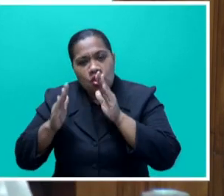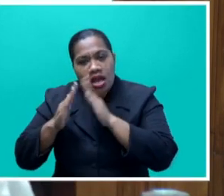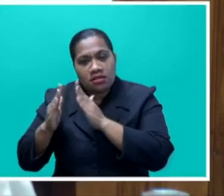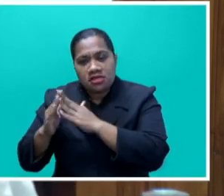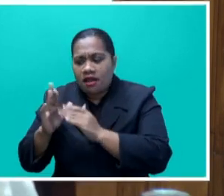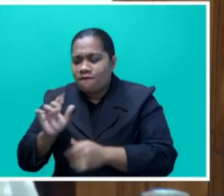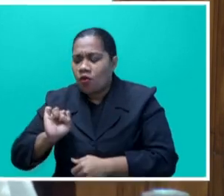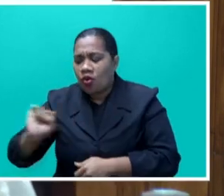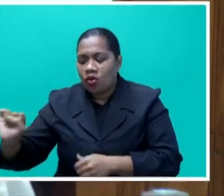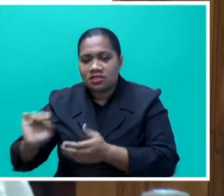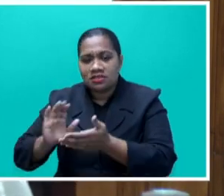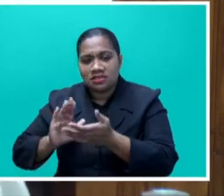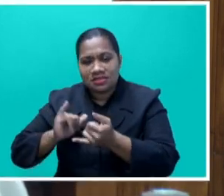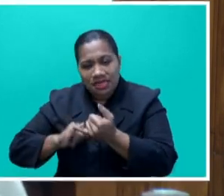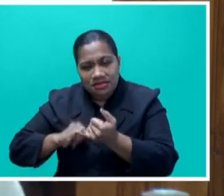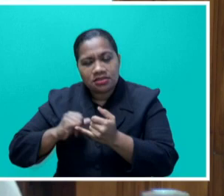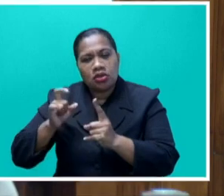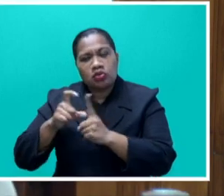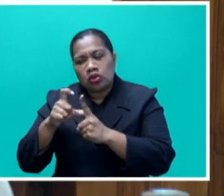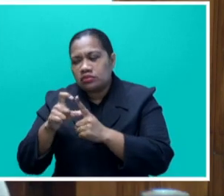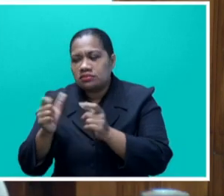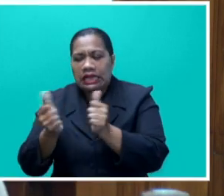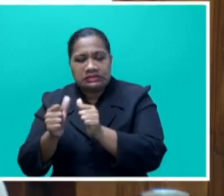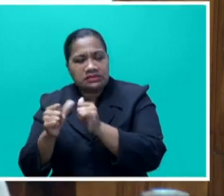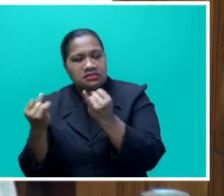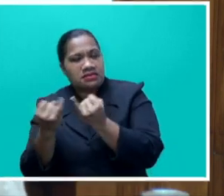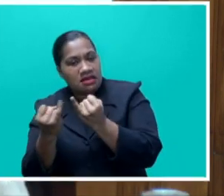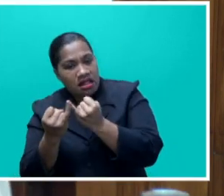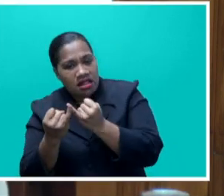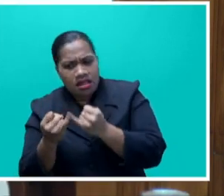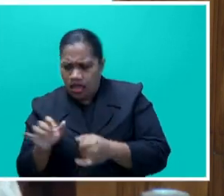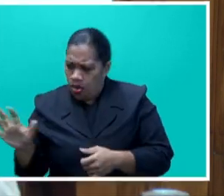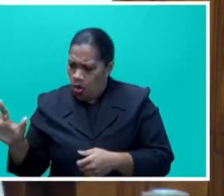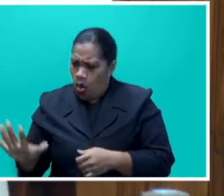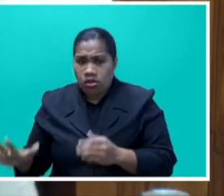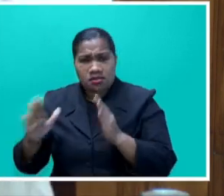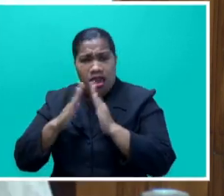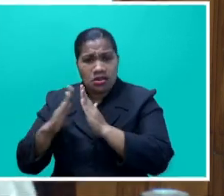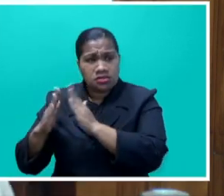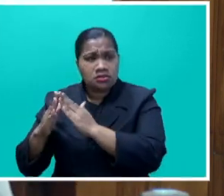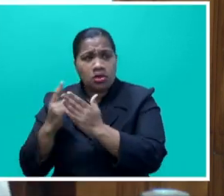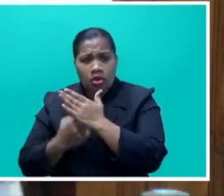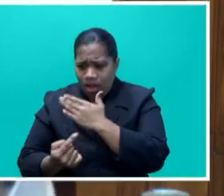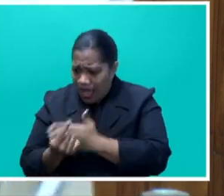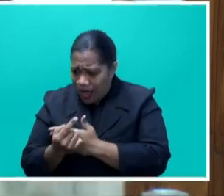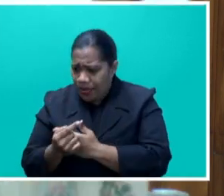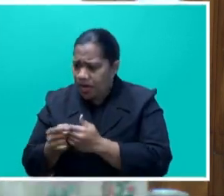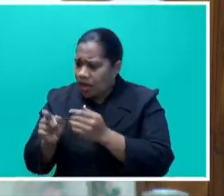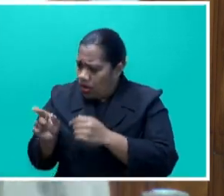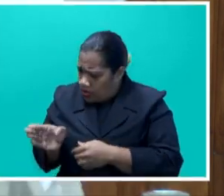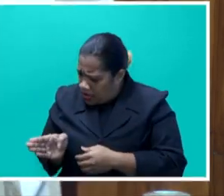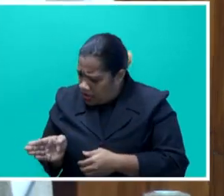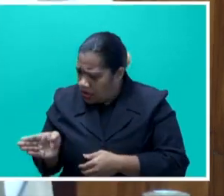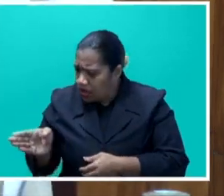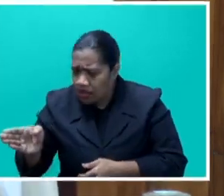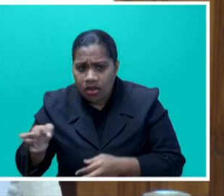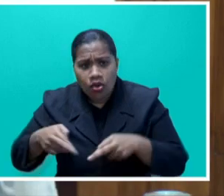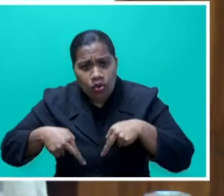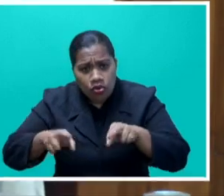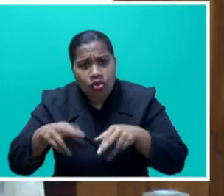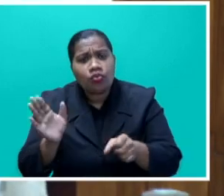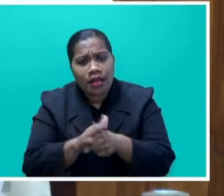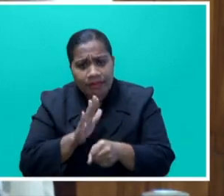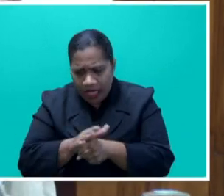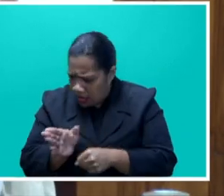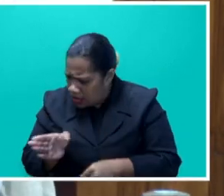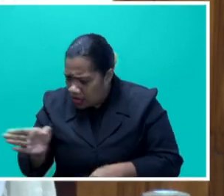sons, daughters, for their aunties, uncle. And all these houses were actually on the path where the road will be constructed. So it